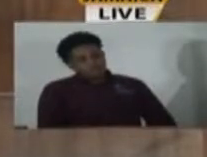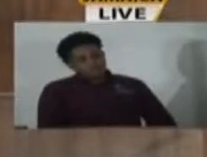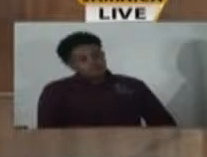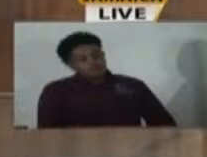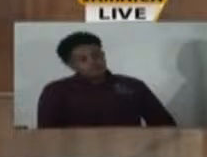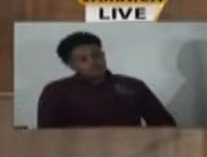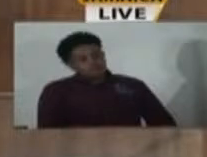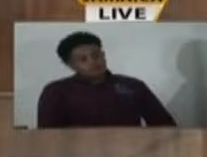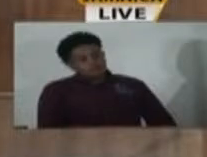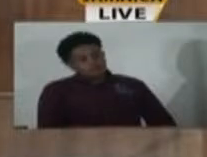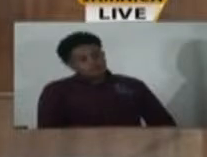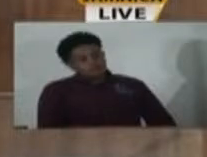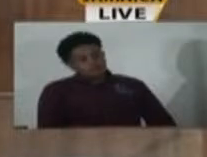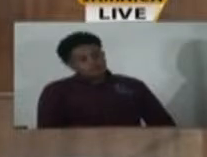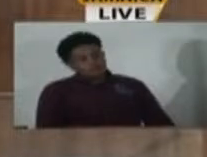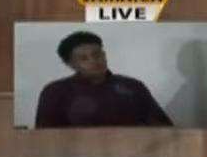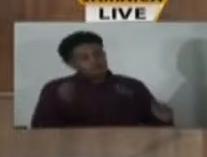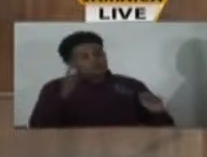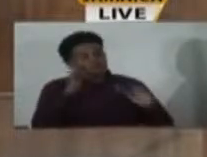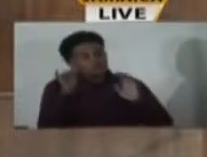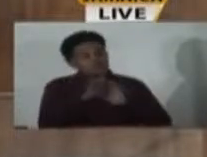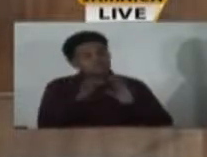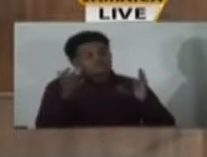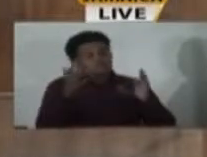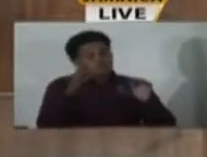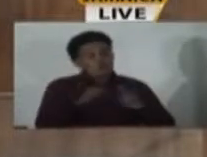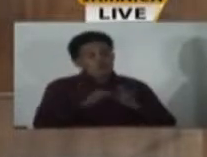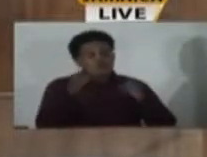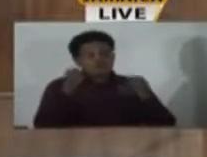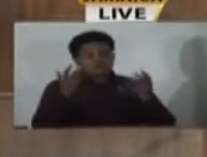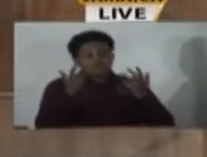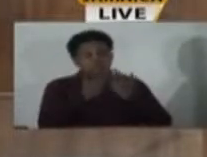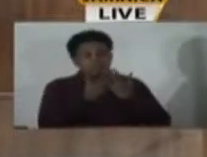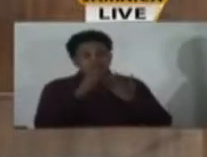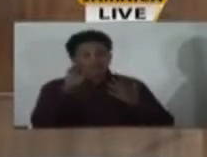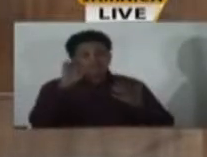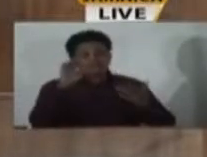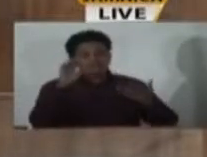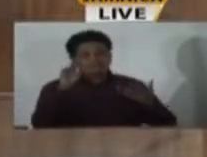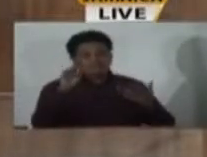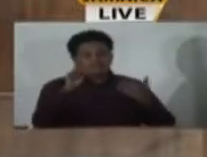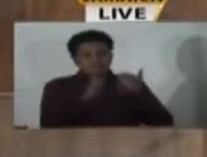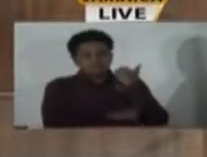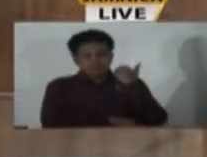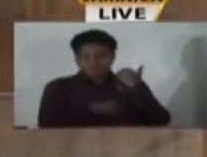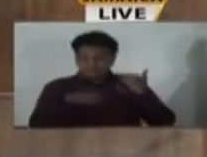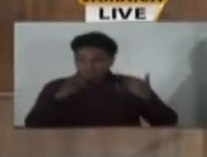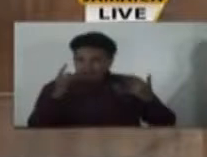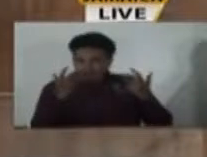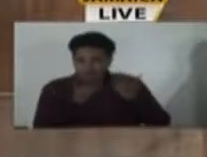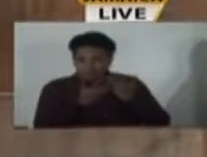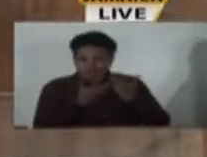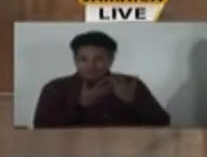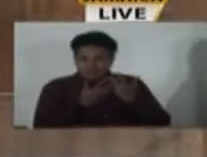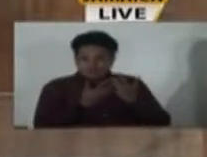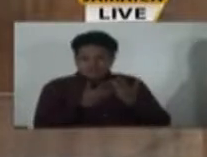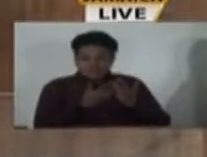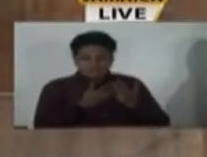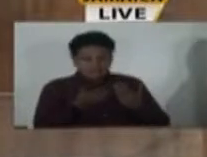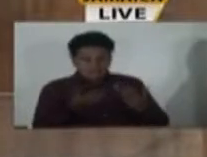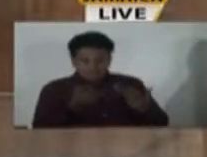subject to a fixed penalty. I haven't really been able to find that, because